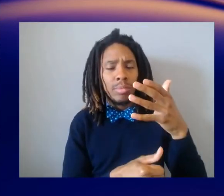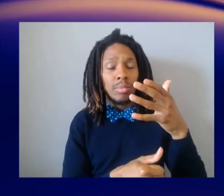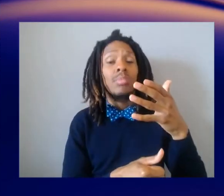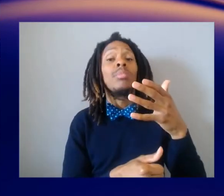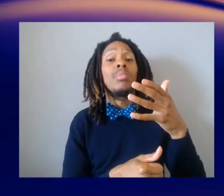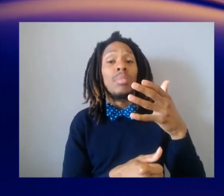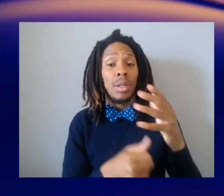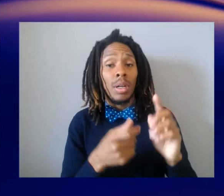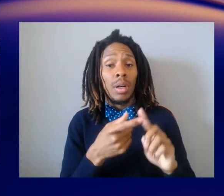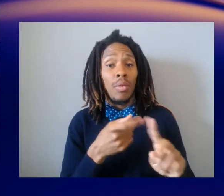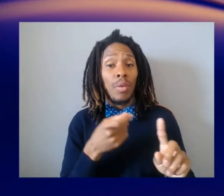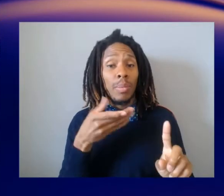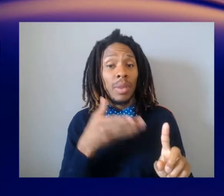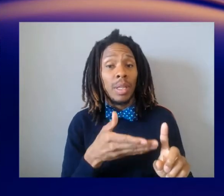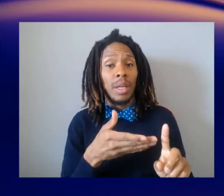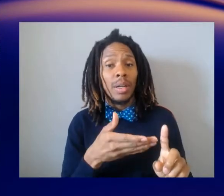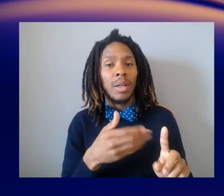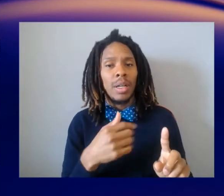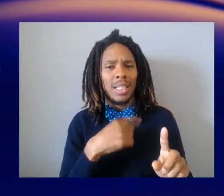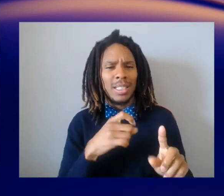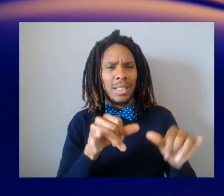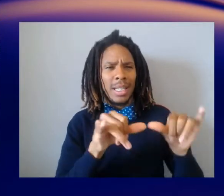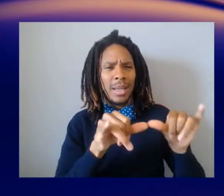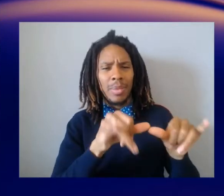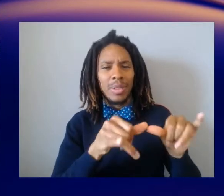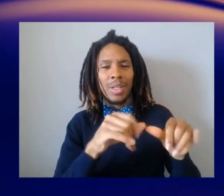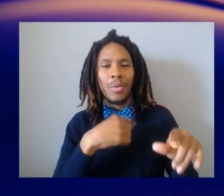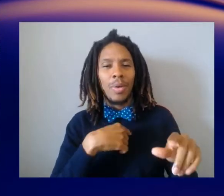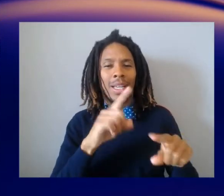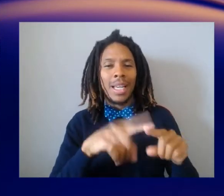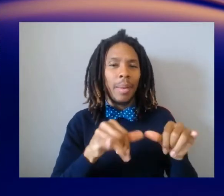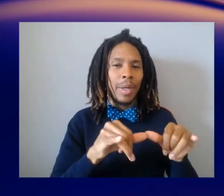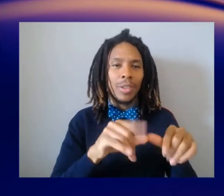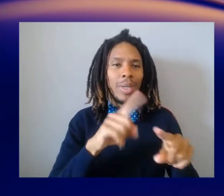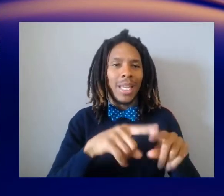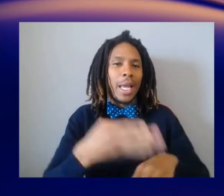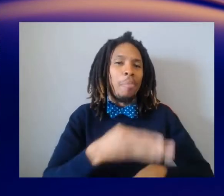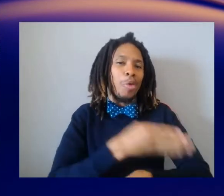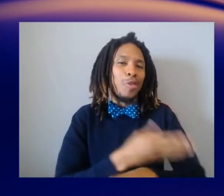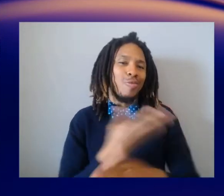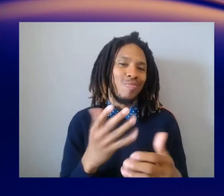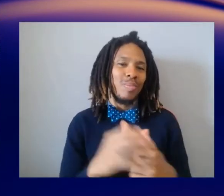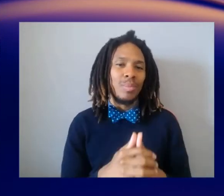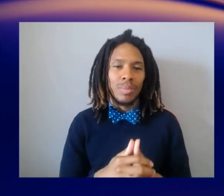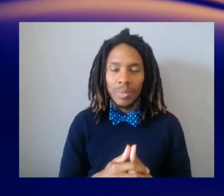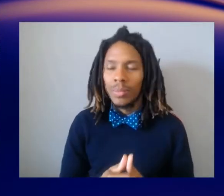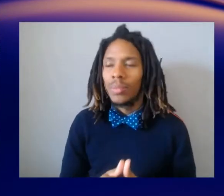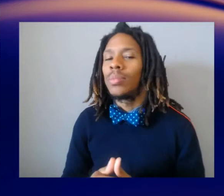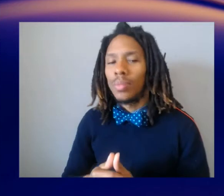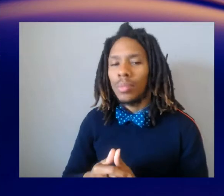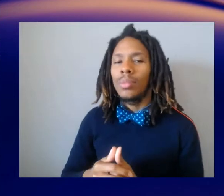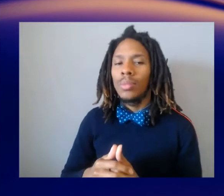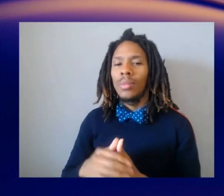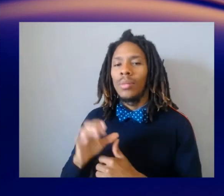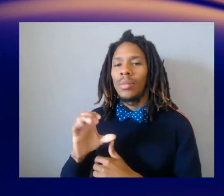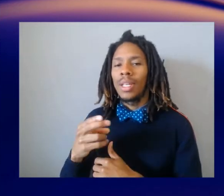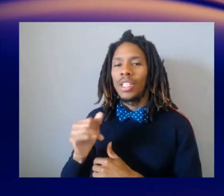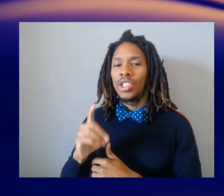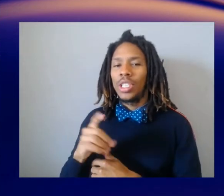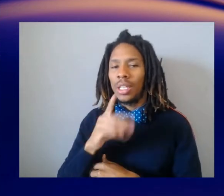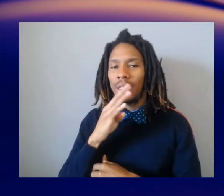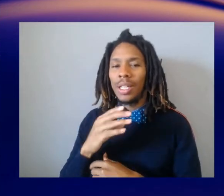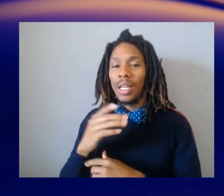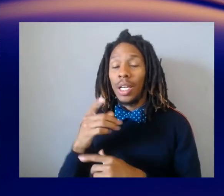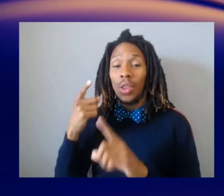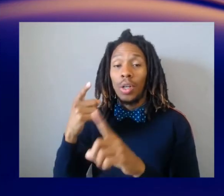way to essentially be able to measure that. Because if we can't measure it, we can't necessarily improve on it. Yeah, and the end goal of AI ops or